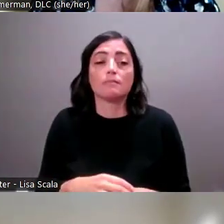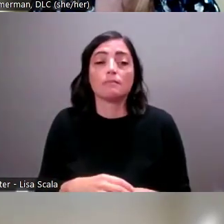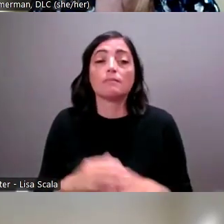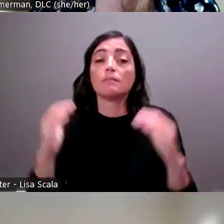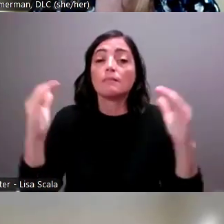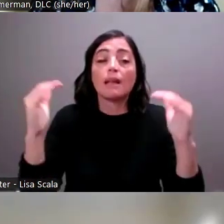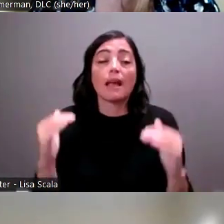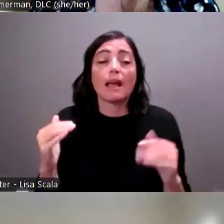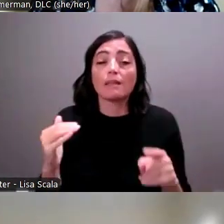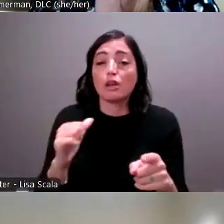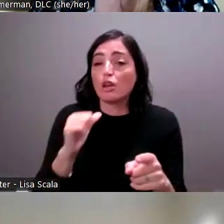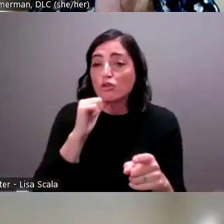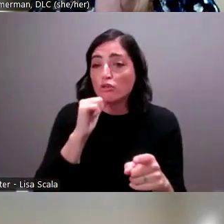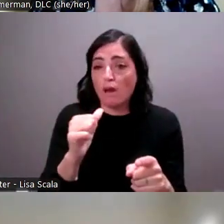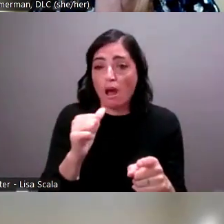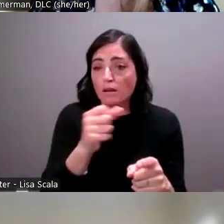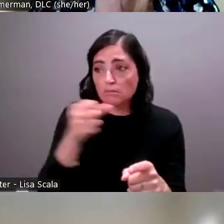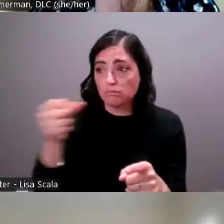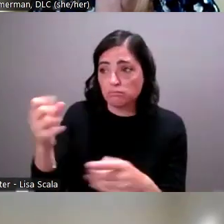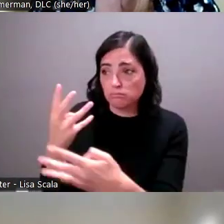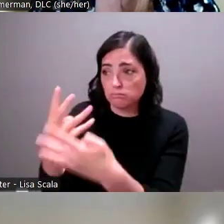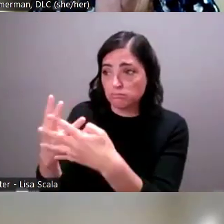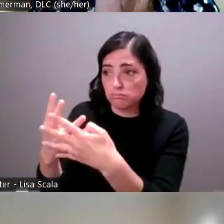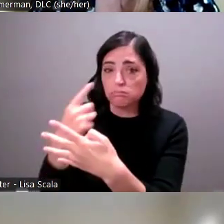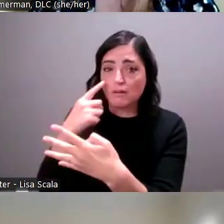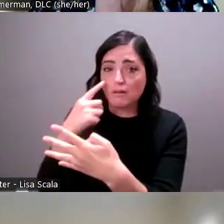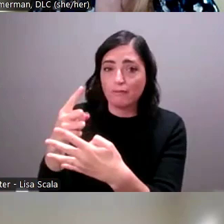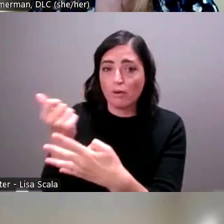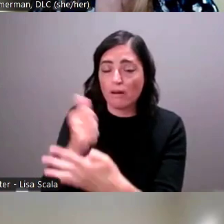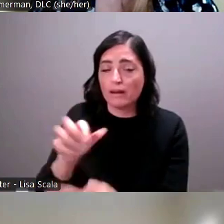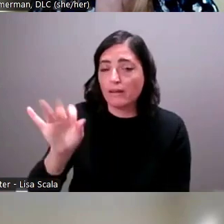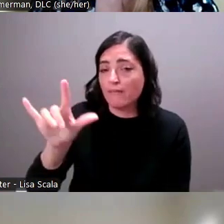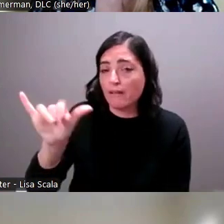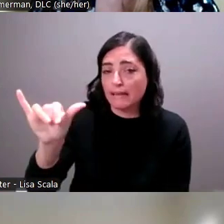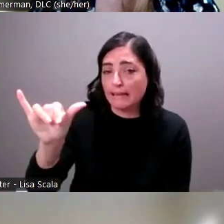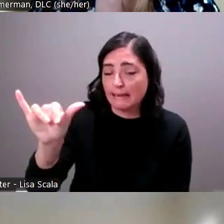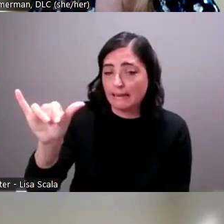and you're not currently incarcerated for a felony conviction,